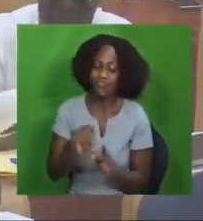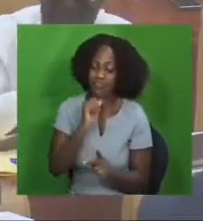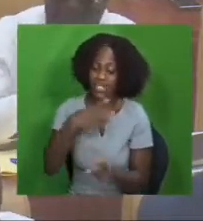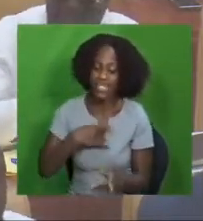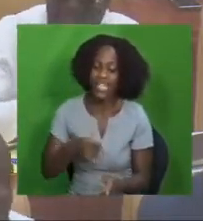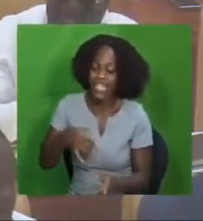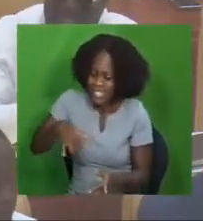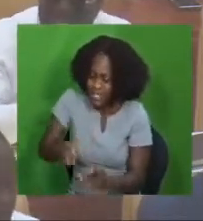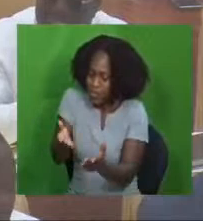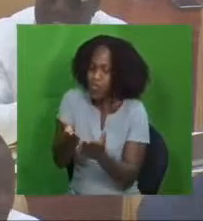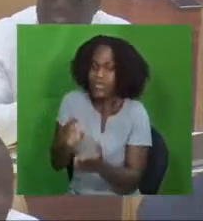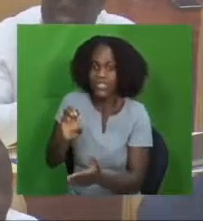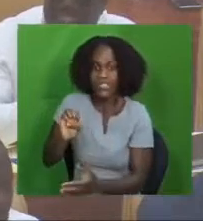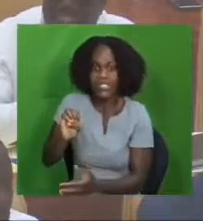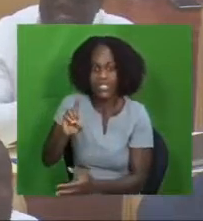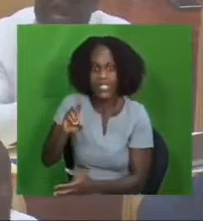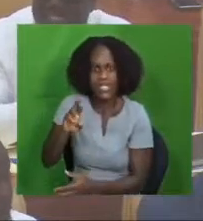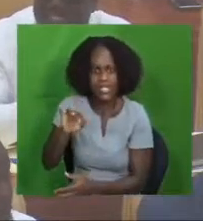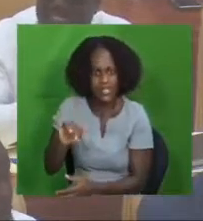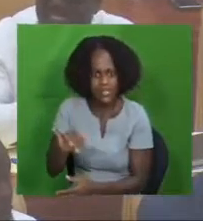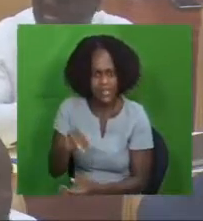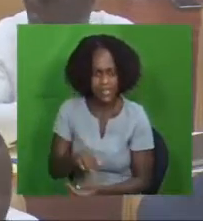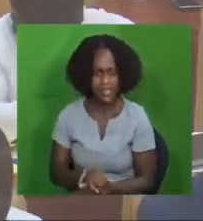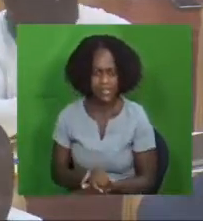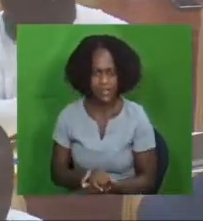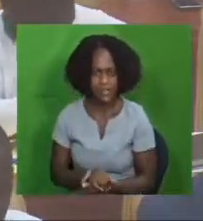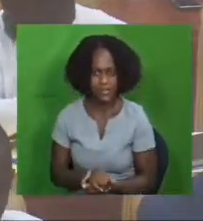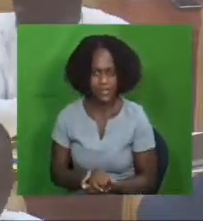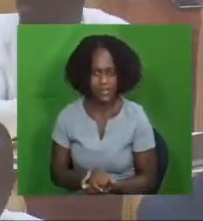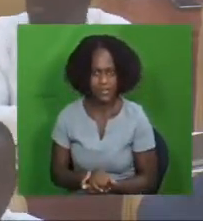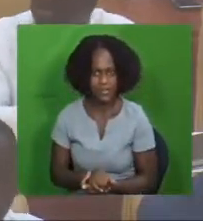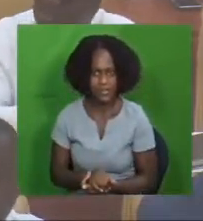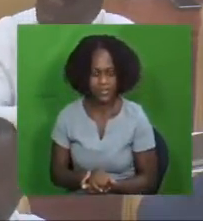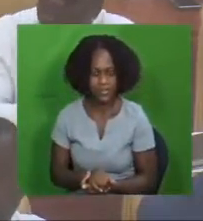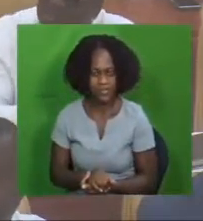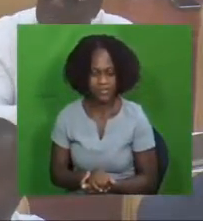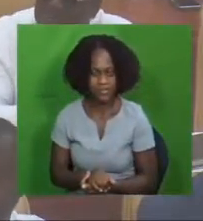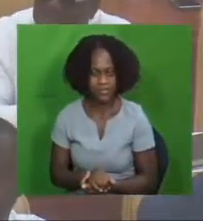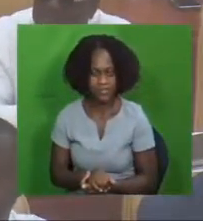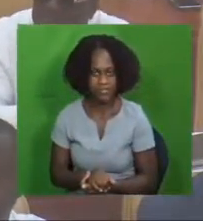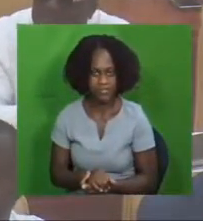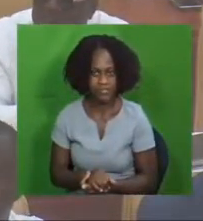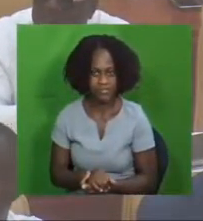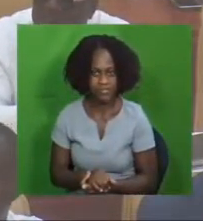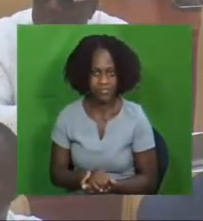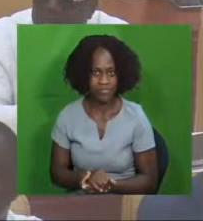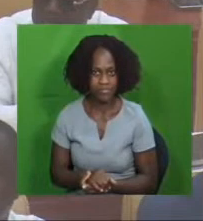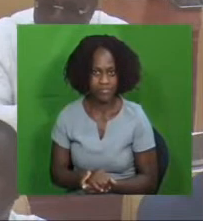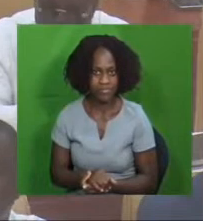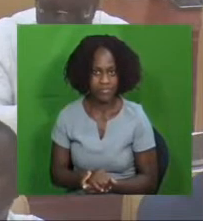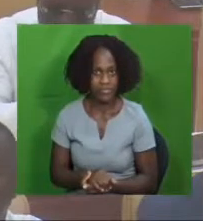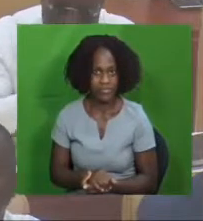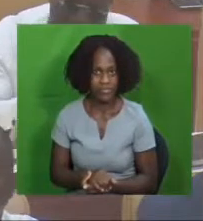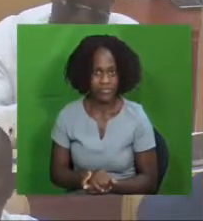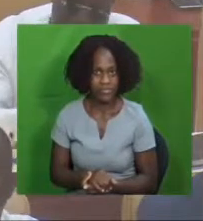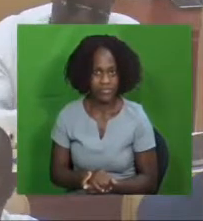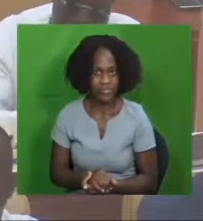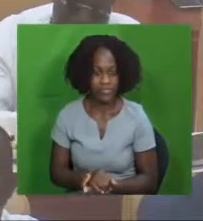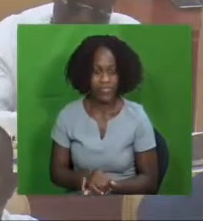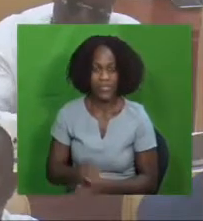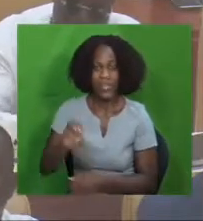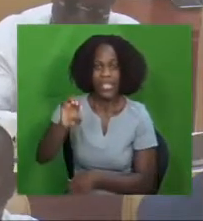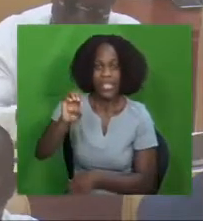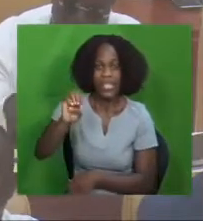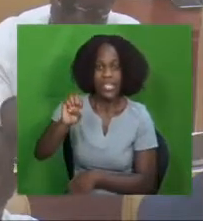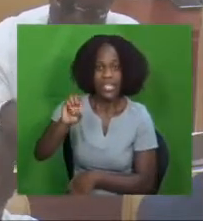it. Mr. Speaker, they turned this e-levy into the fancy ghost, the dilemma of the ghost. It was